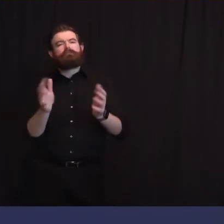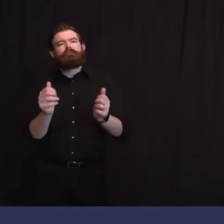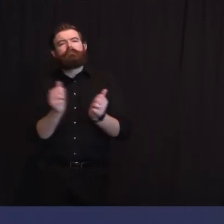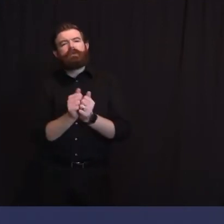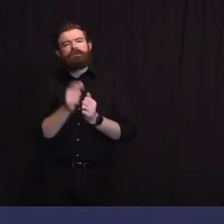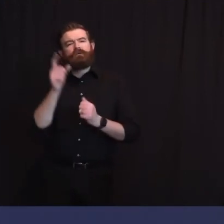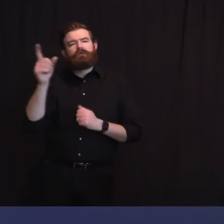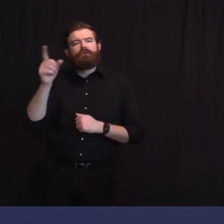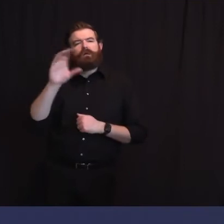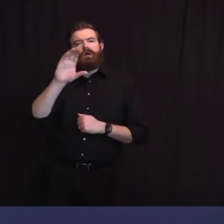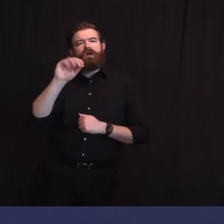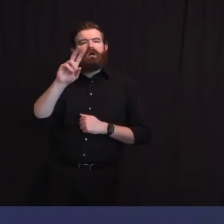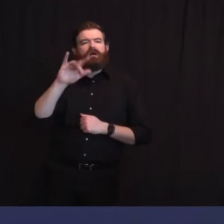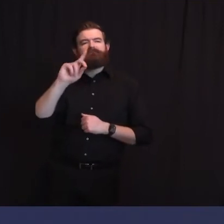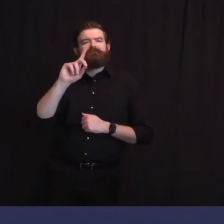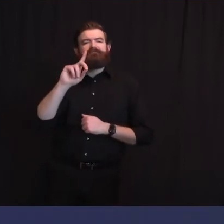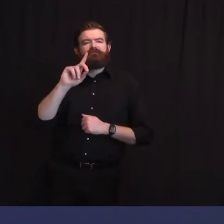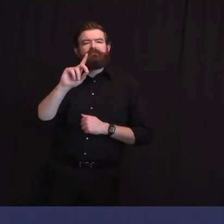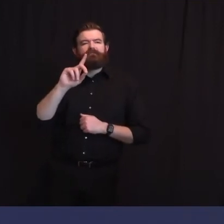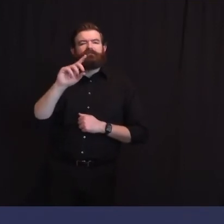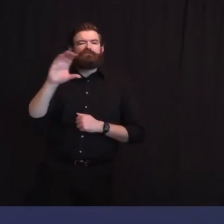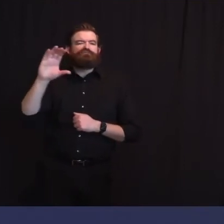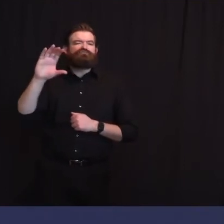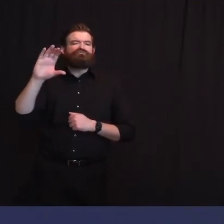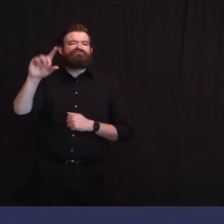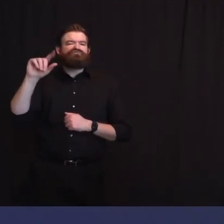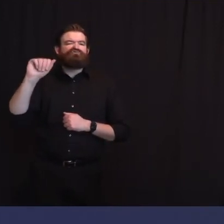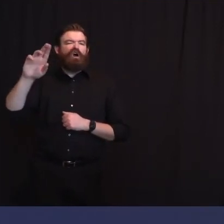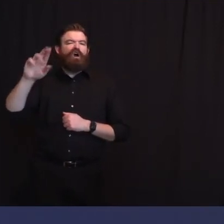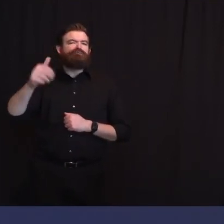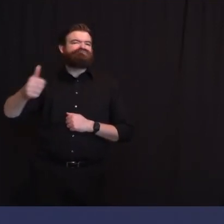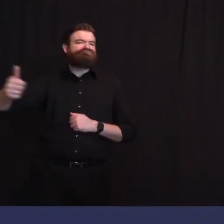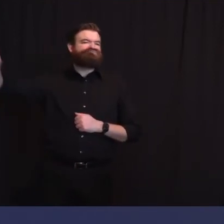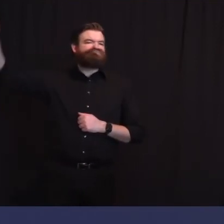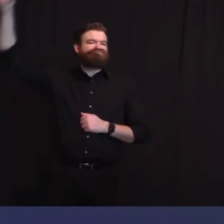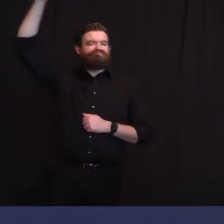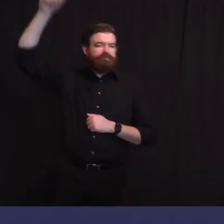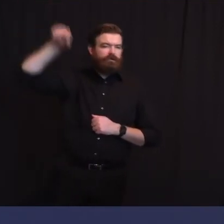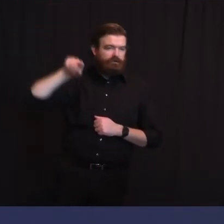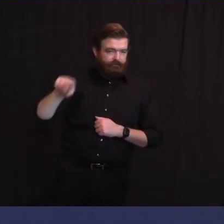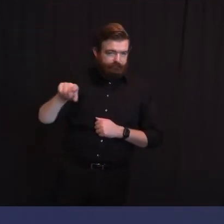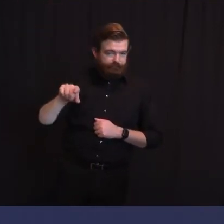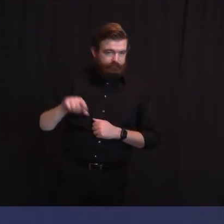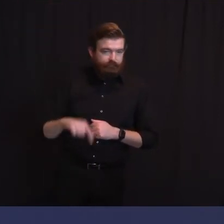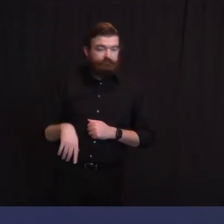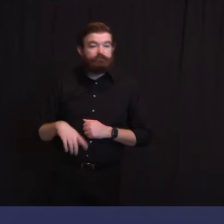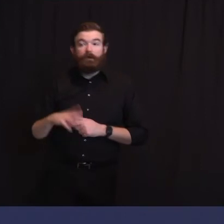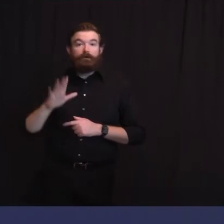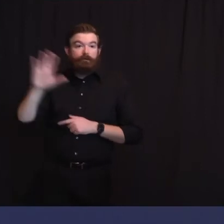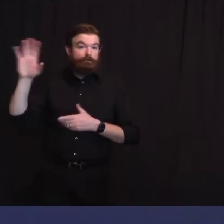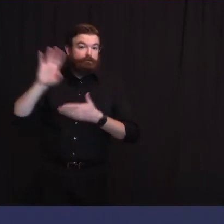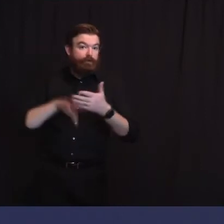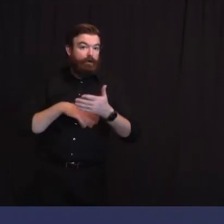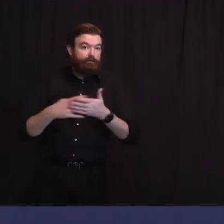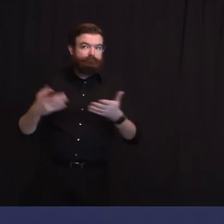governor group sessions, we have no word yet, so that could change the schedule. And lastly, I think there were 12 governors at